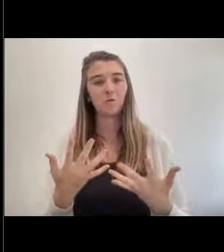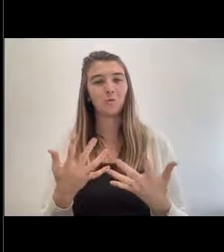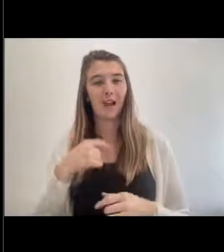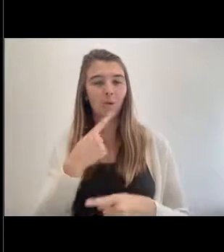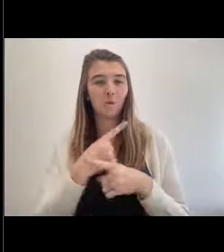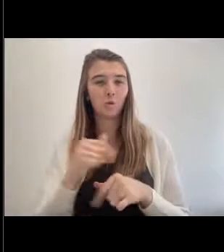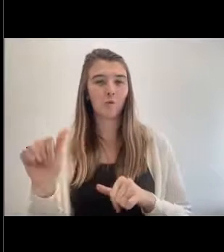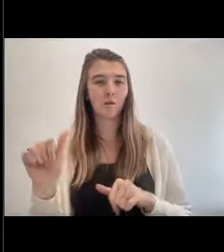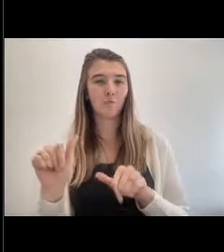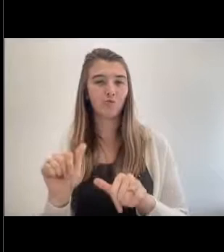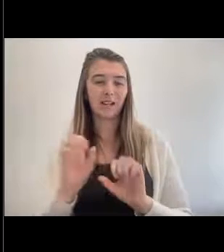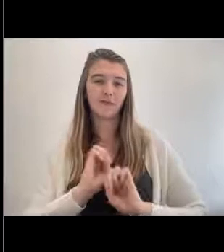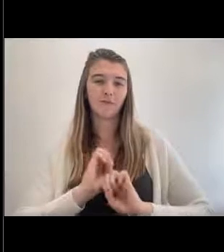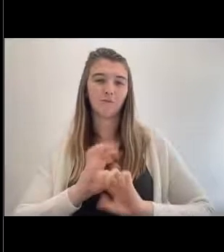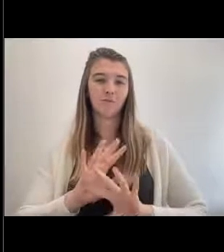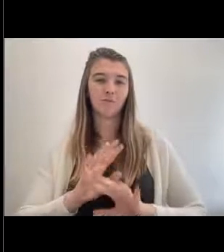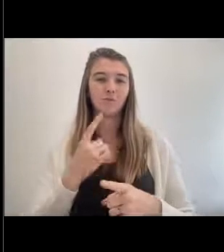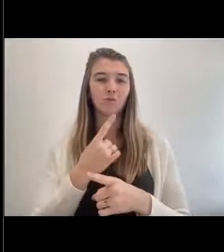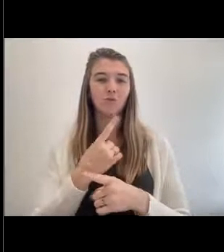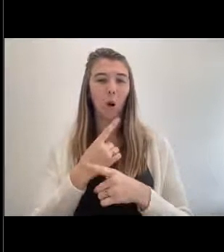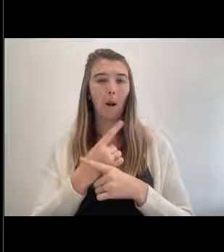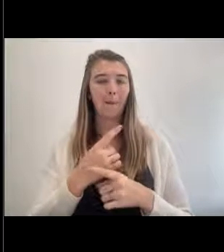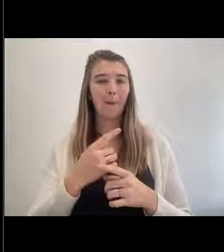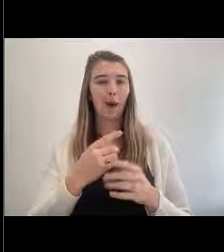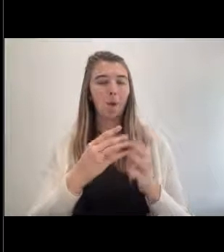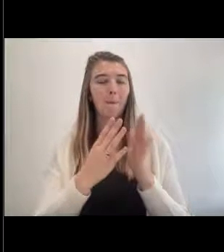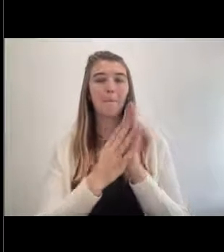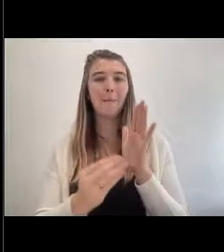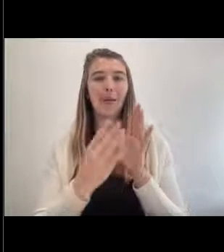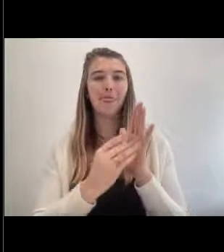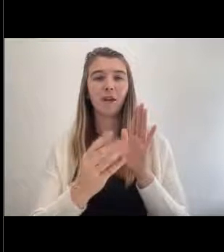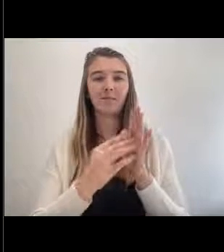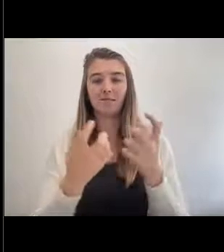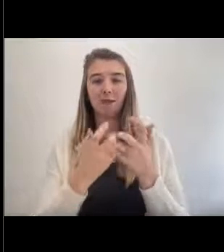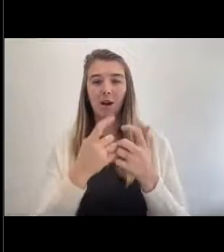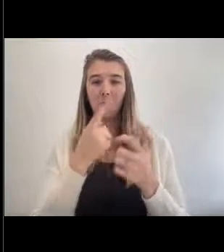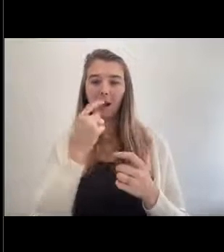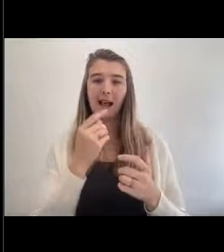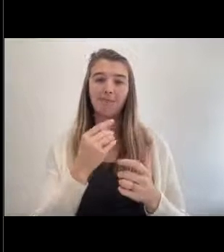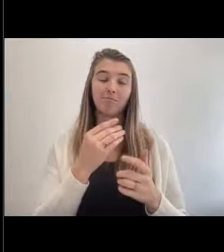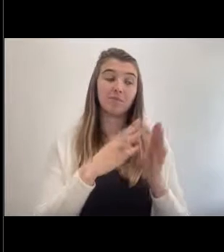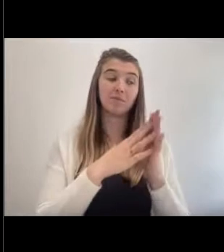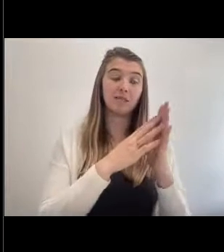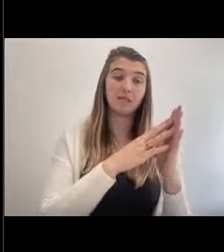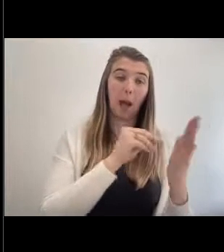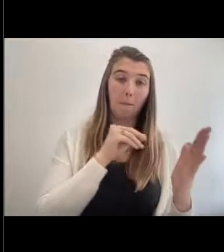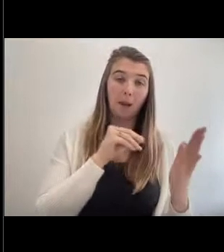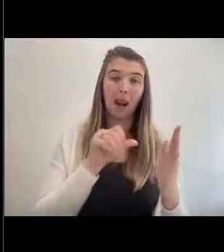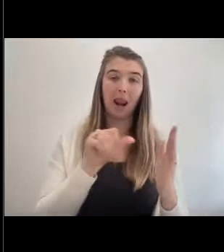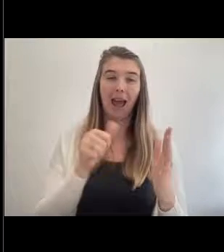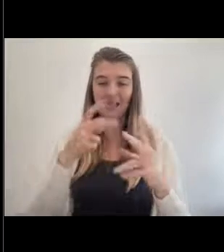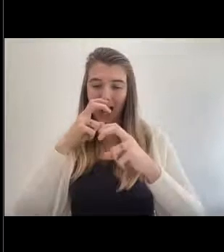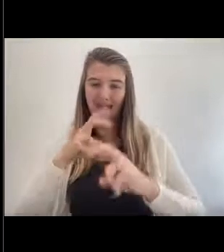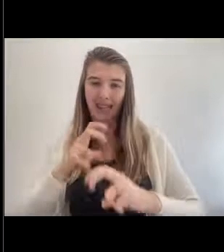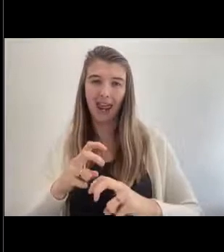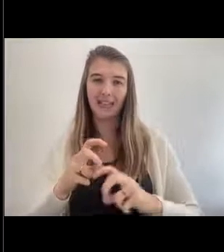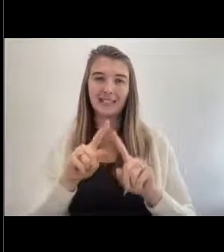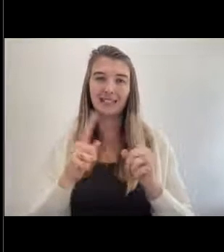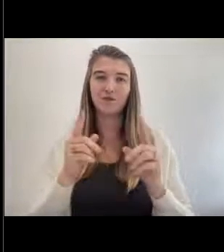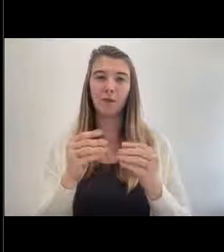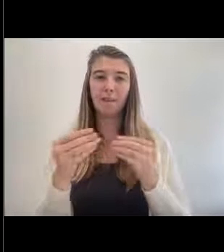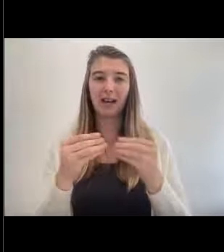about methodologies for sampling and analyzing microplastics in the environment. So microplastics are